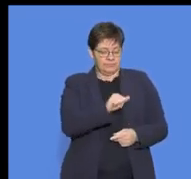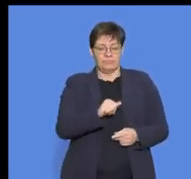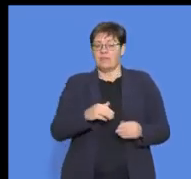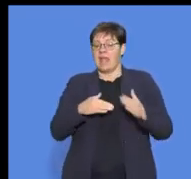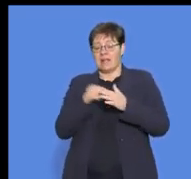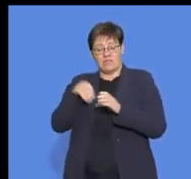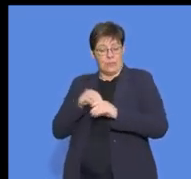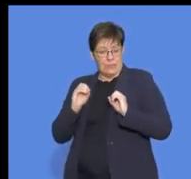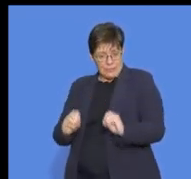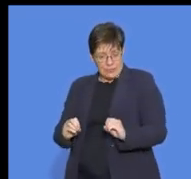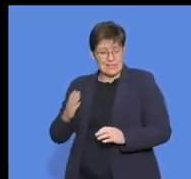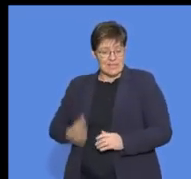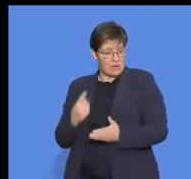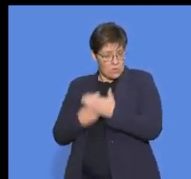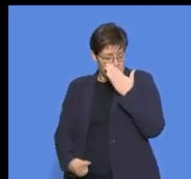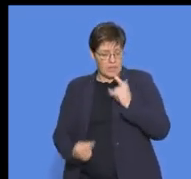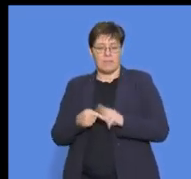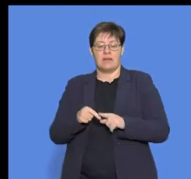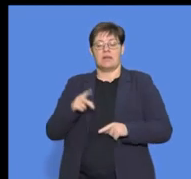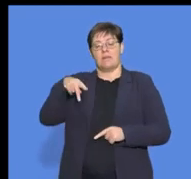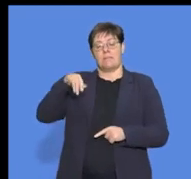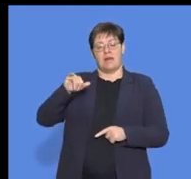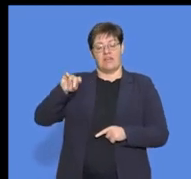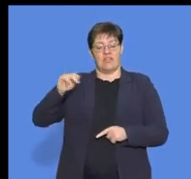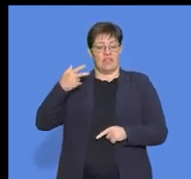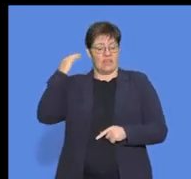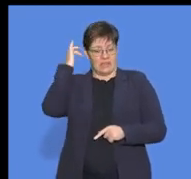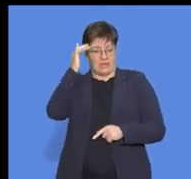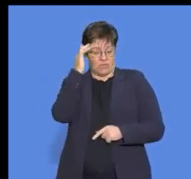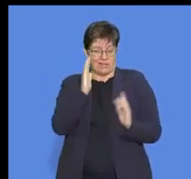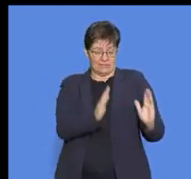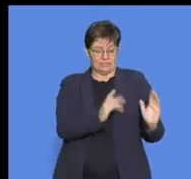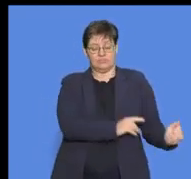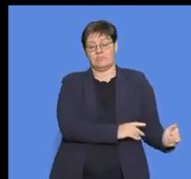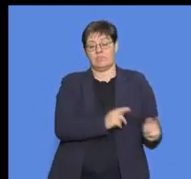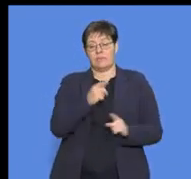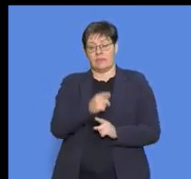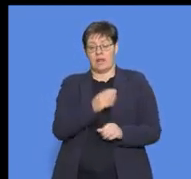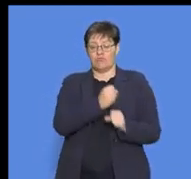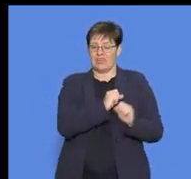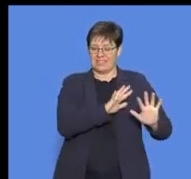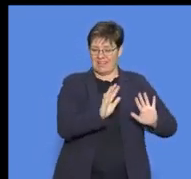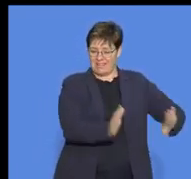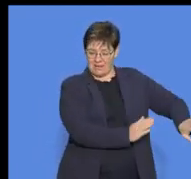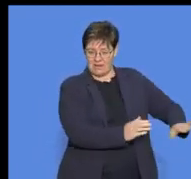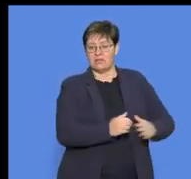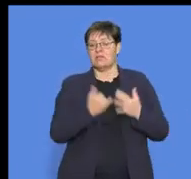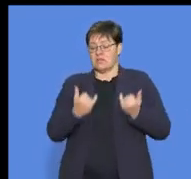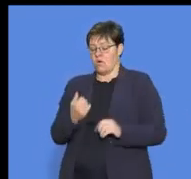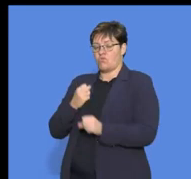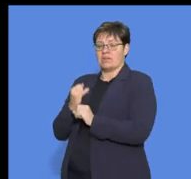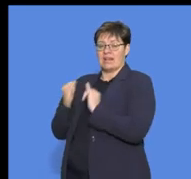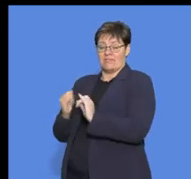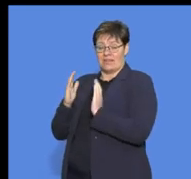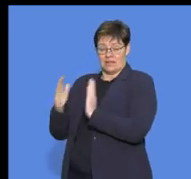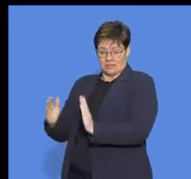involve angles, then we've got to use theorem of Pythagoras. Right, so this was grade 10 work. Now we get